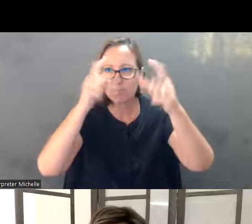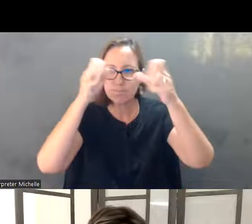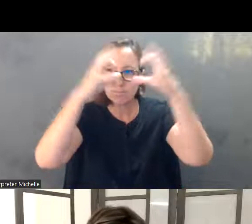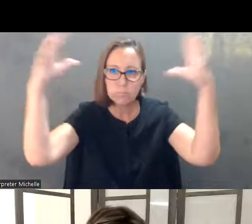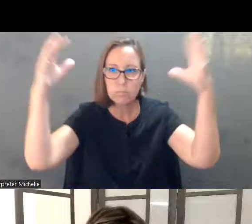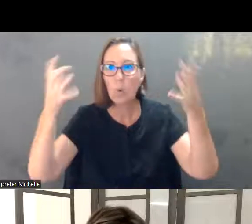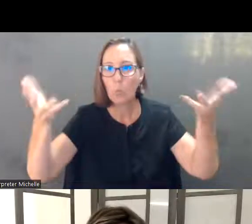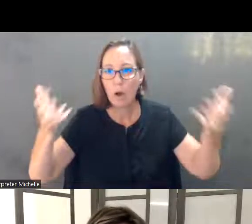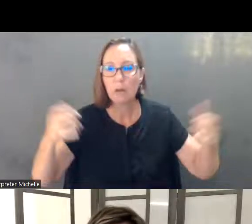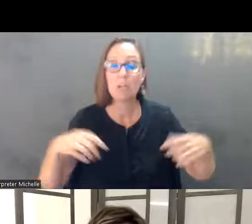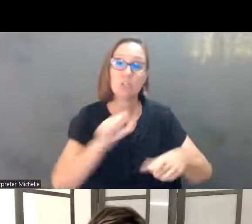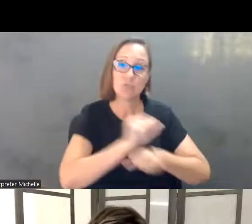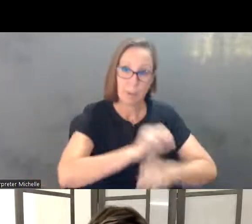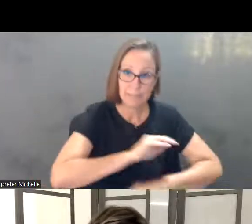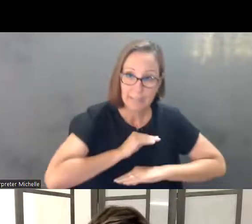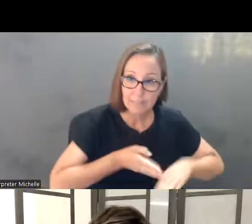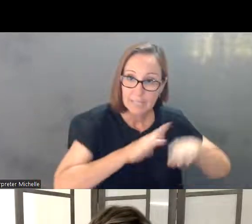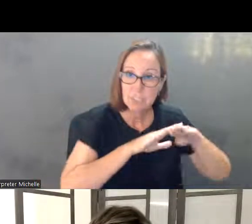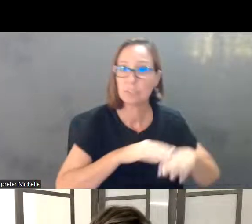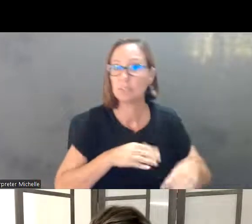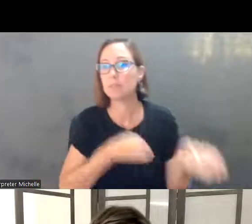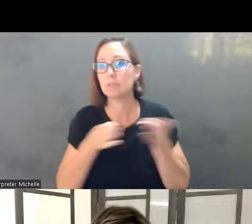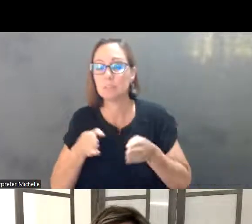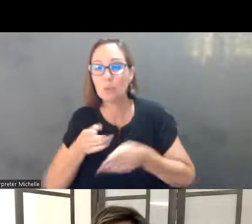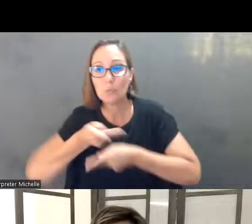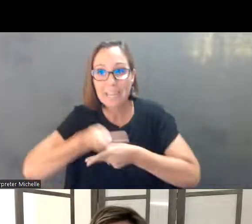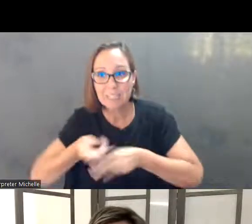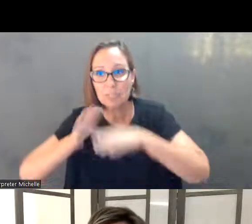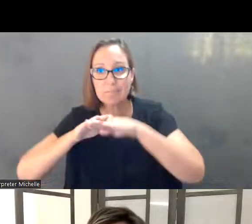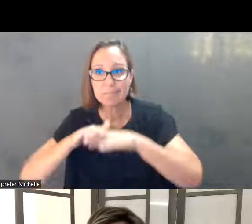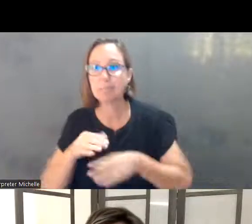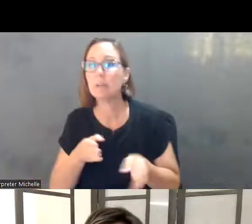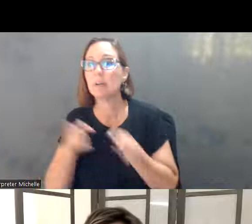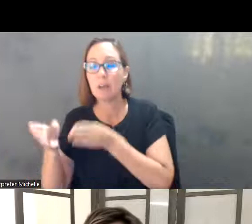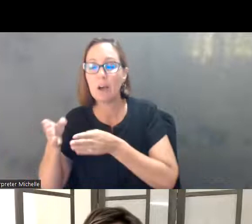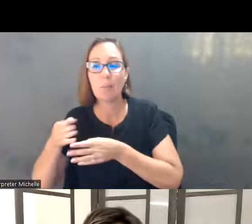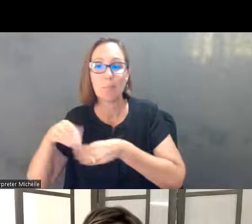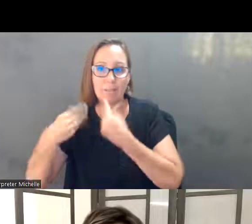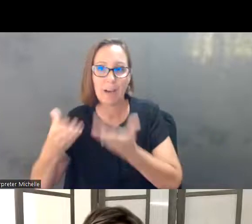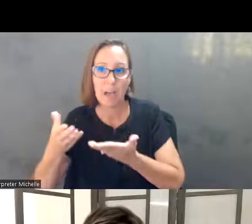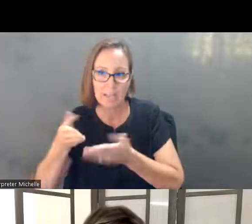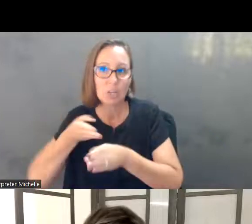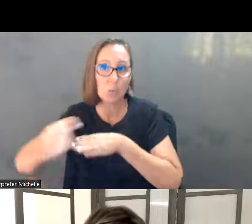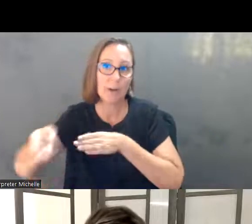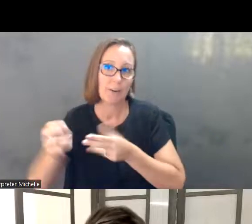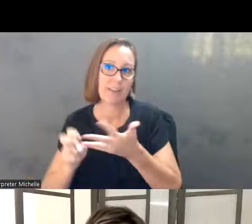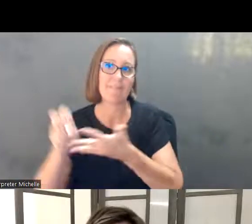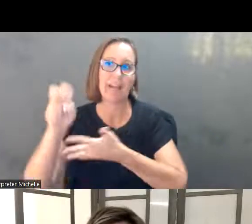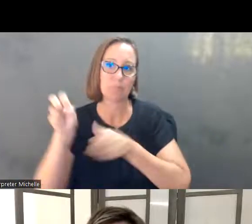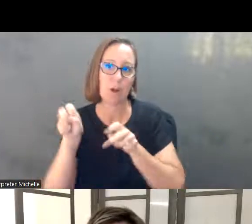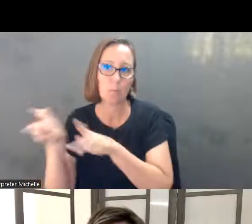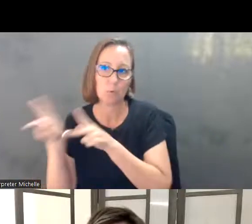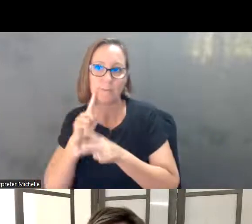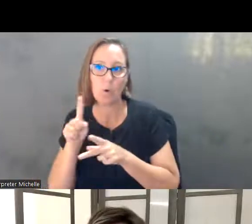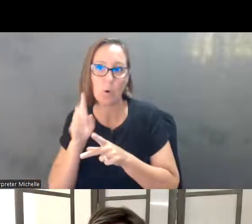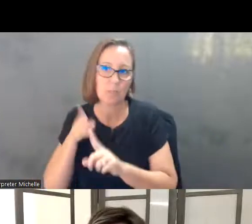job satisfaction, increasing retention, and also providing career advancement opportunities for the direct